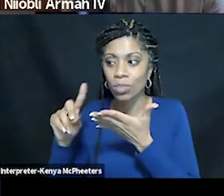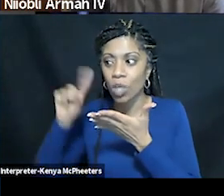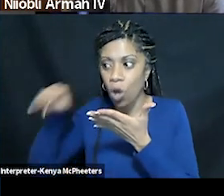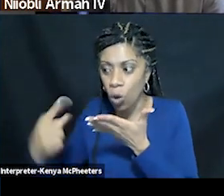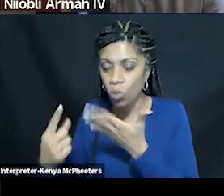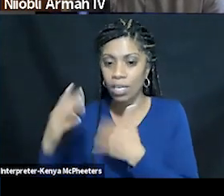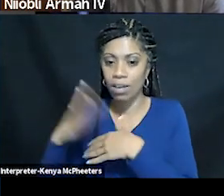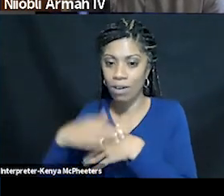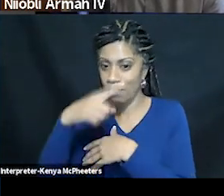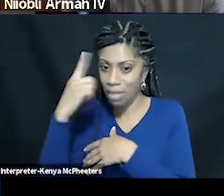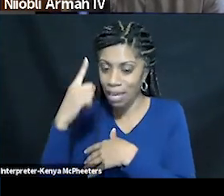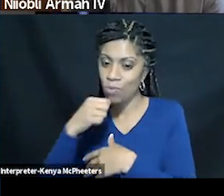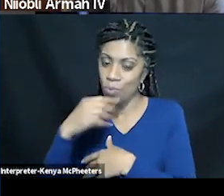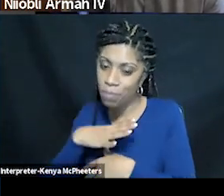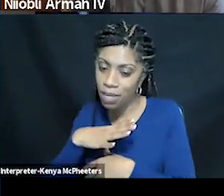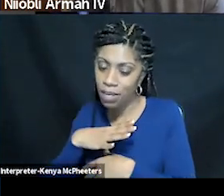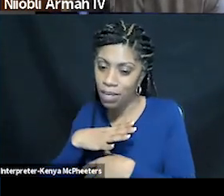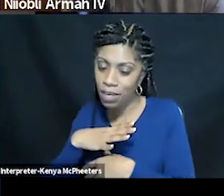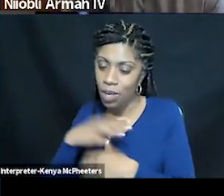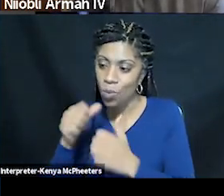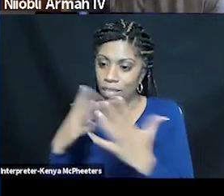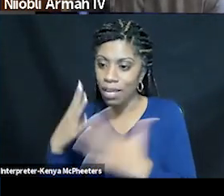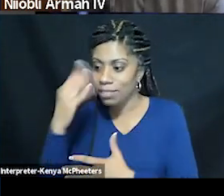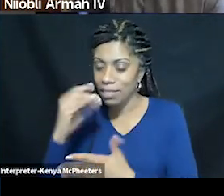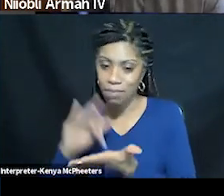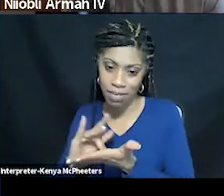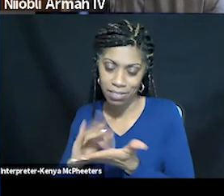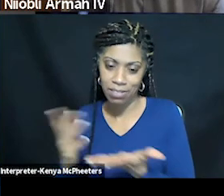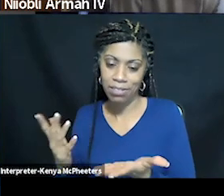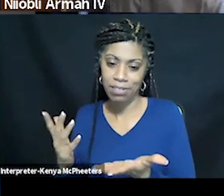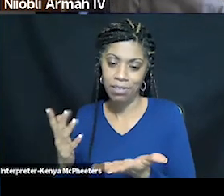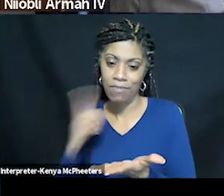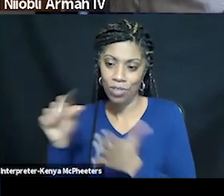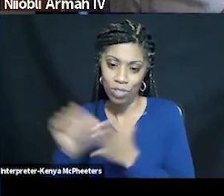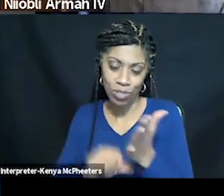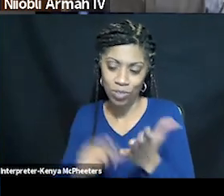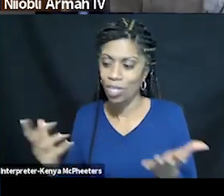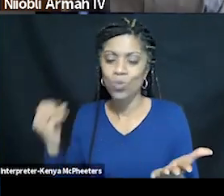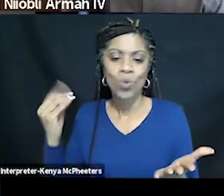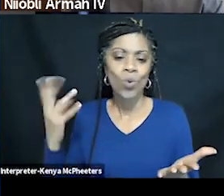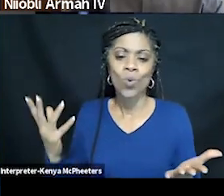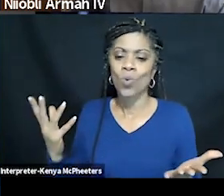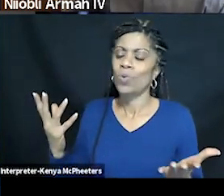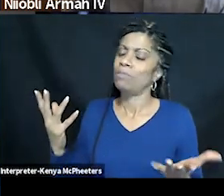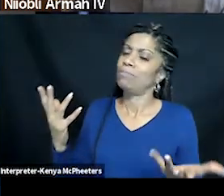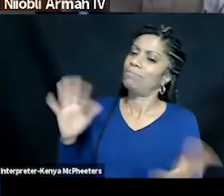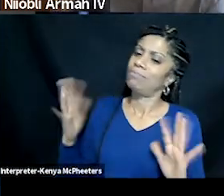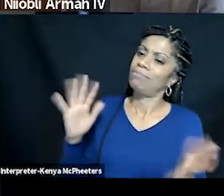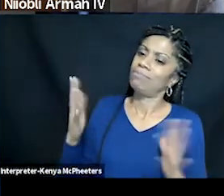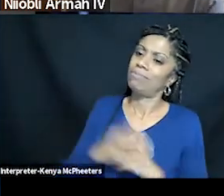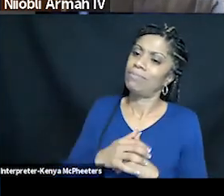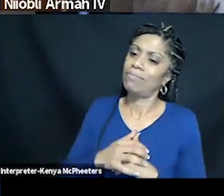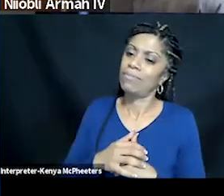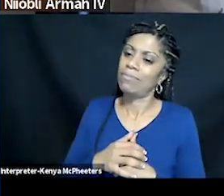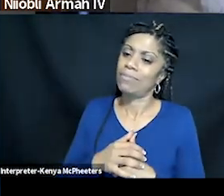money. We have to be honest in talking about where the money came from, follow the data. We're just giving a return on investment.